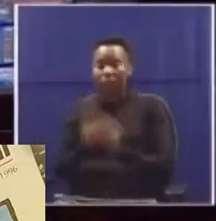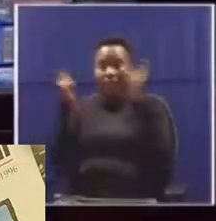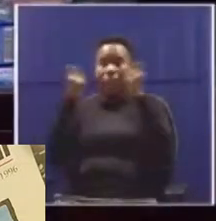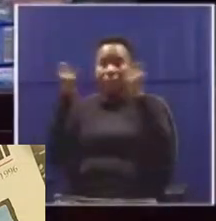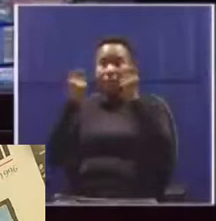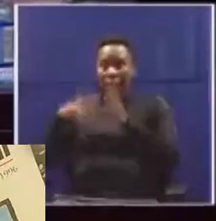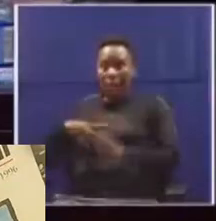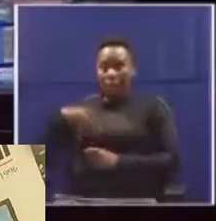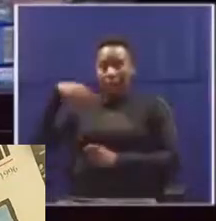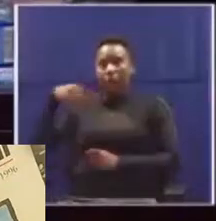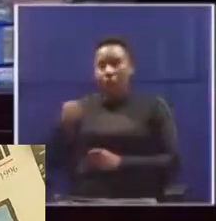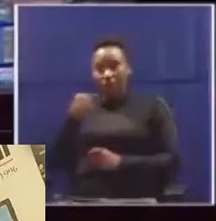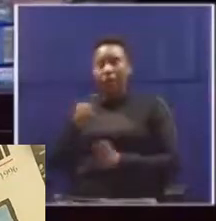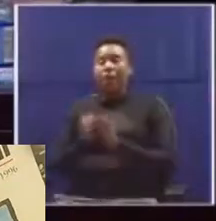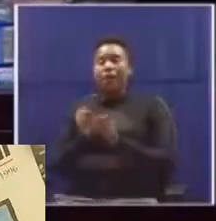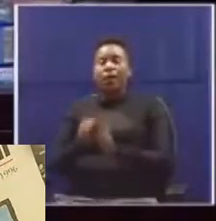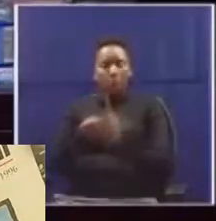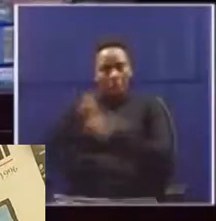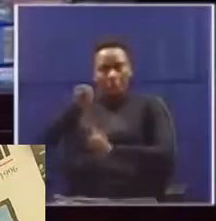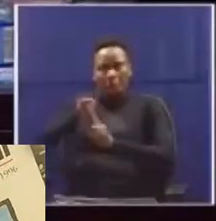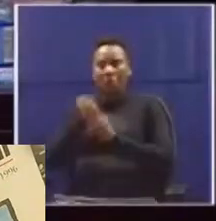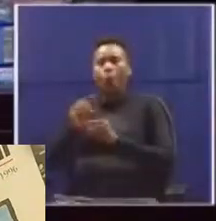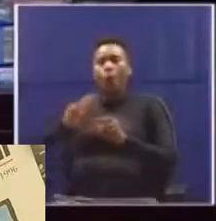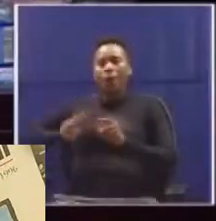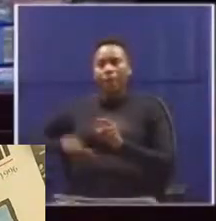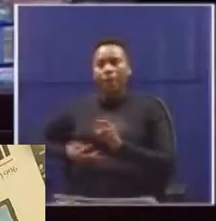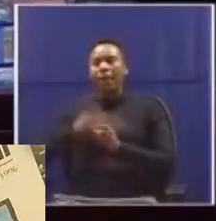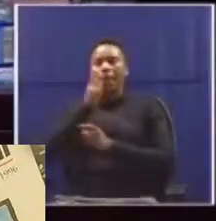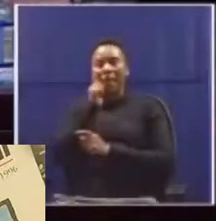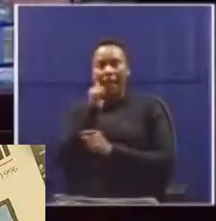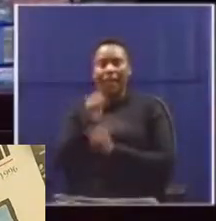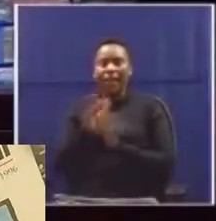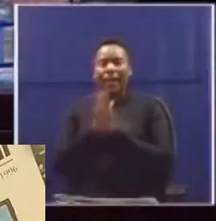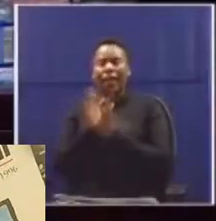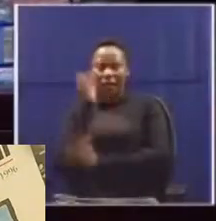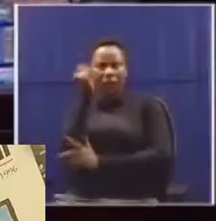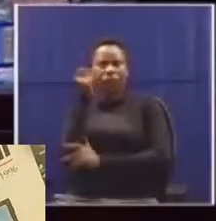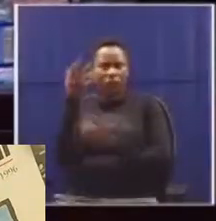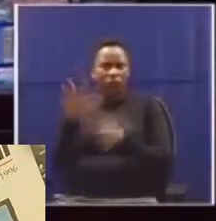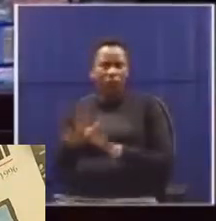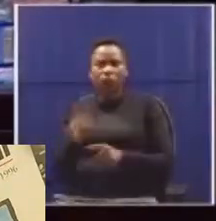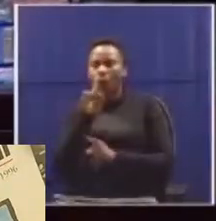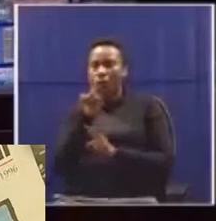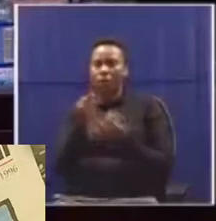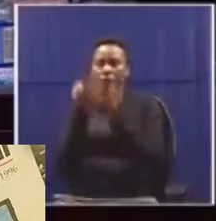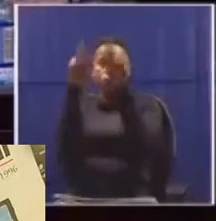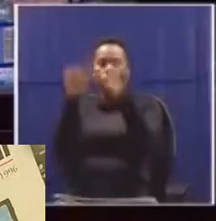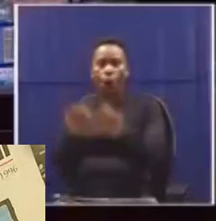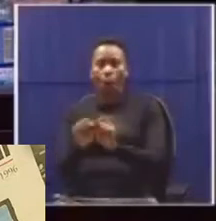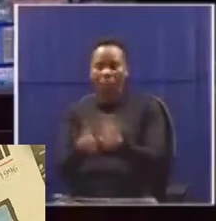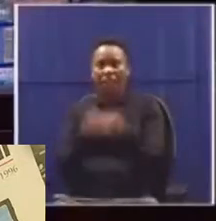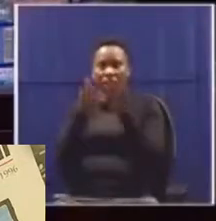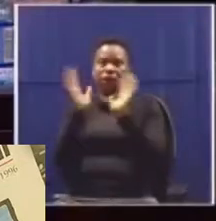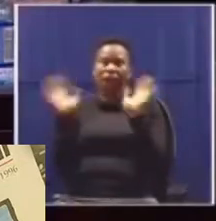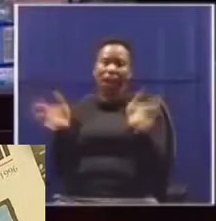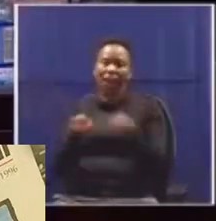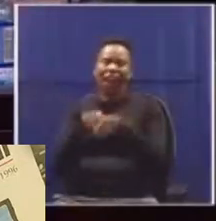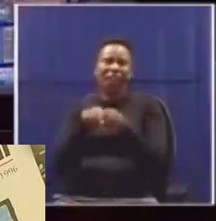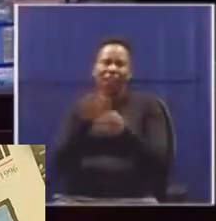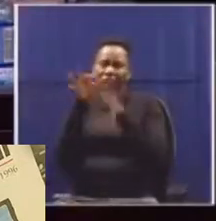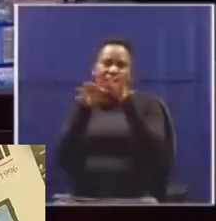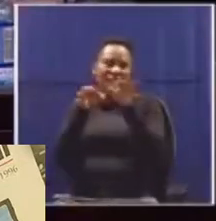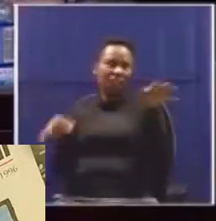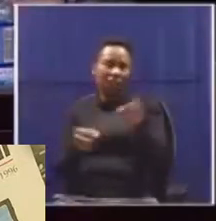wage by Gallant men and women who understood that freedom could not be given to them as a gift